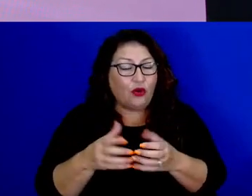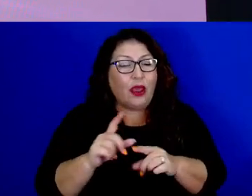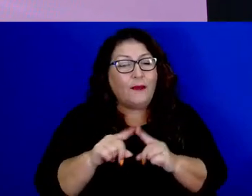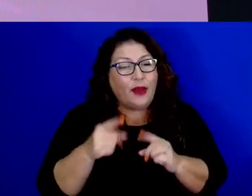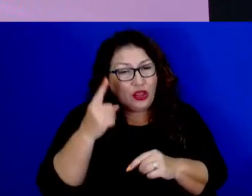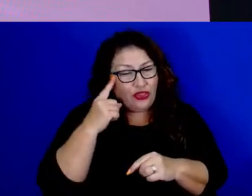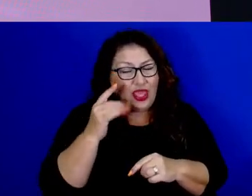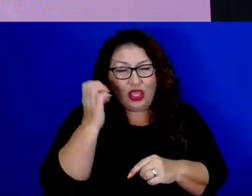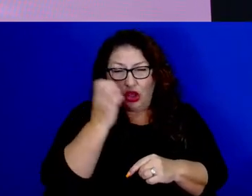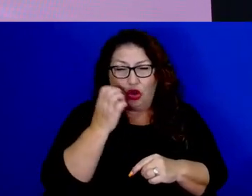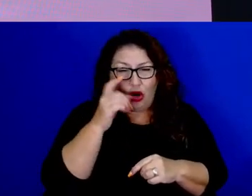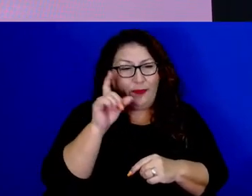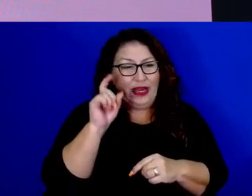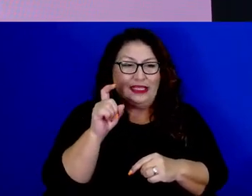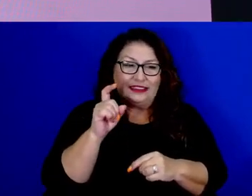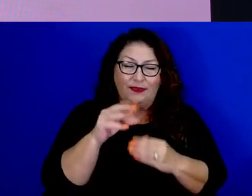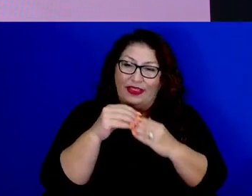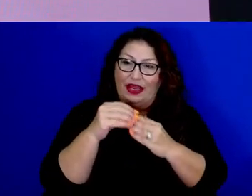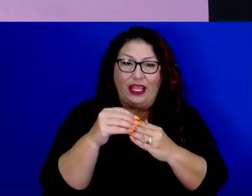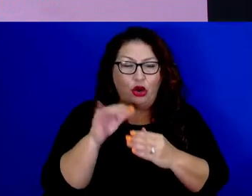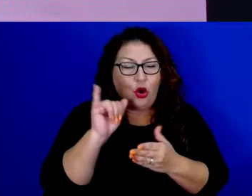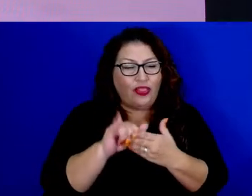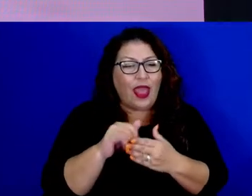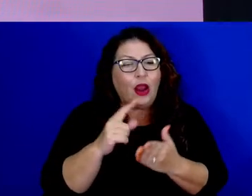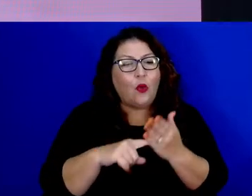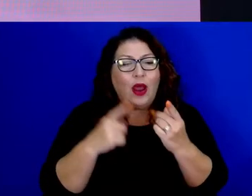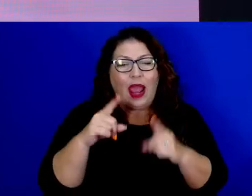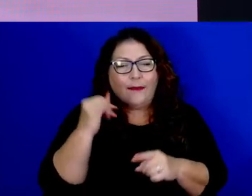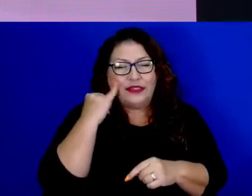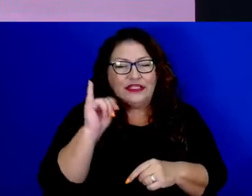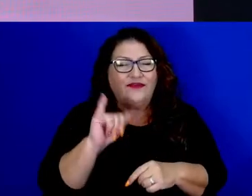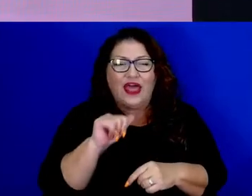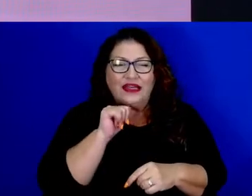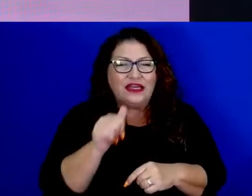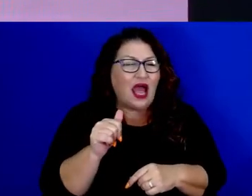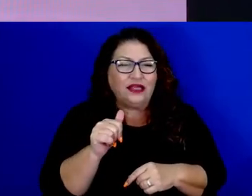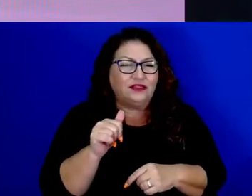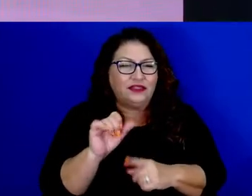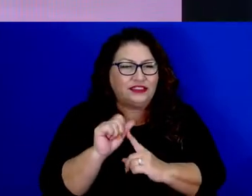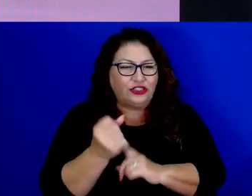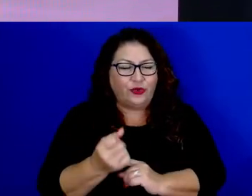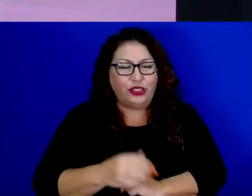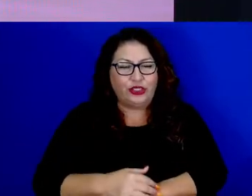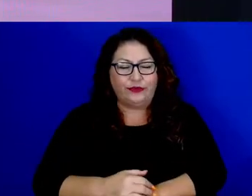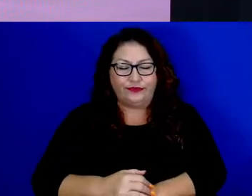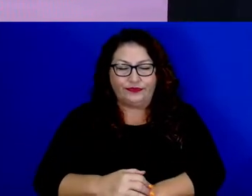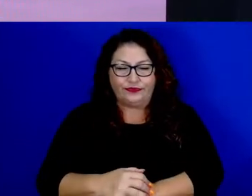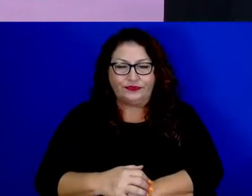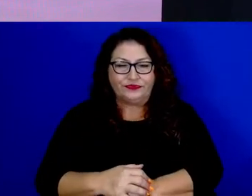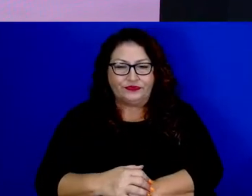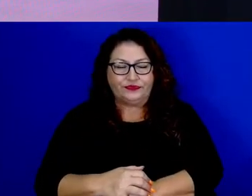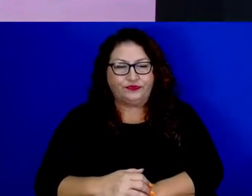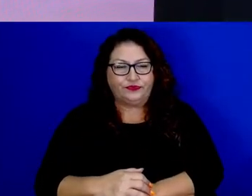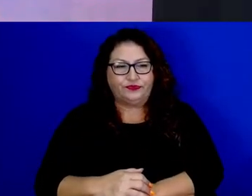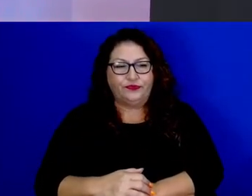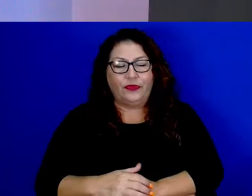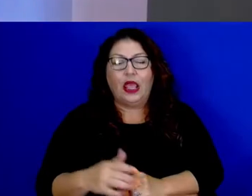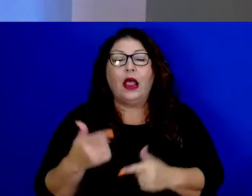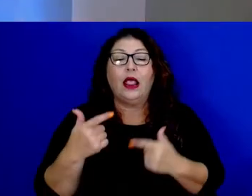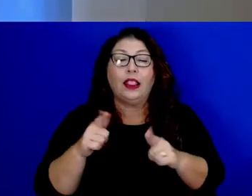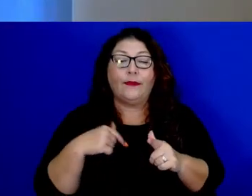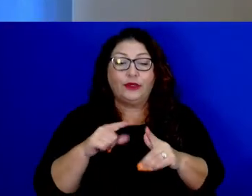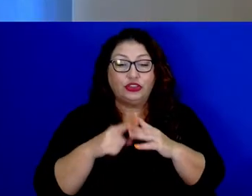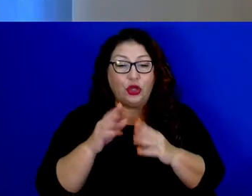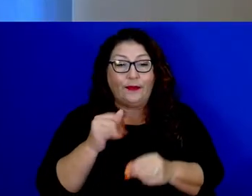this? And what happens if that isn't the case? Let me start by saying the WHO,